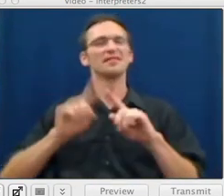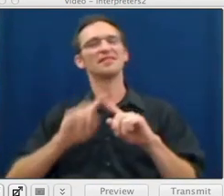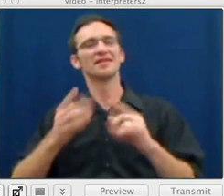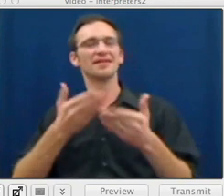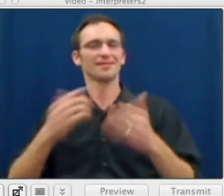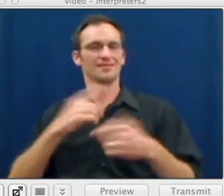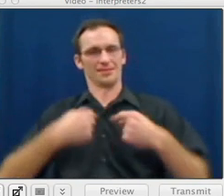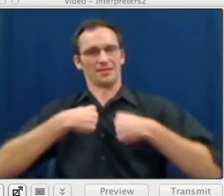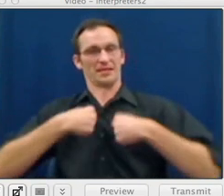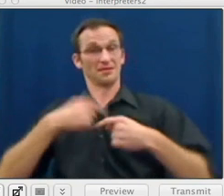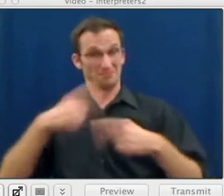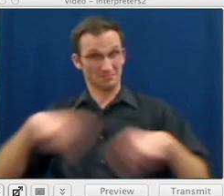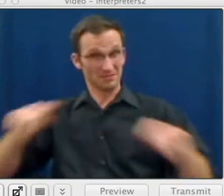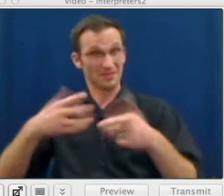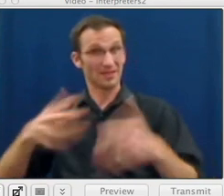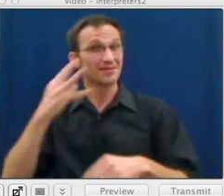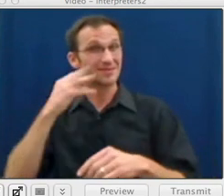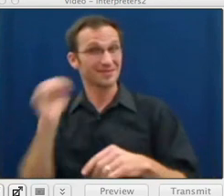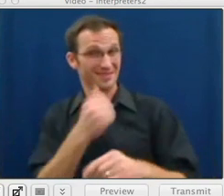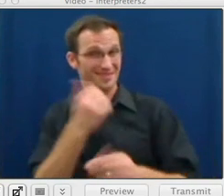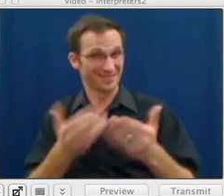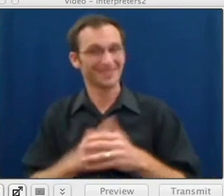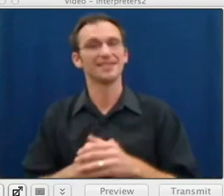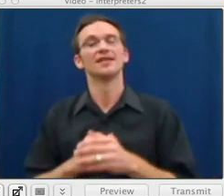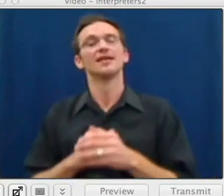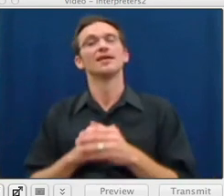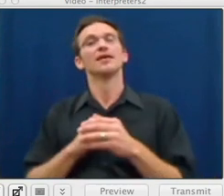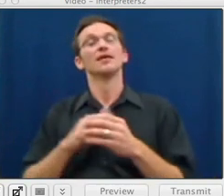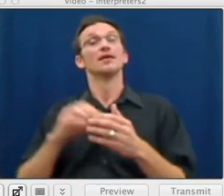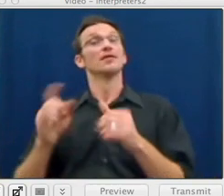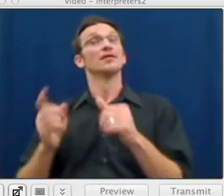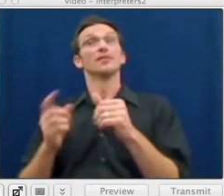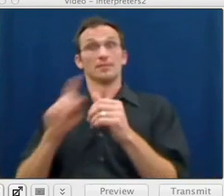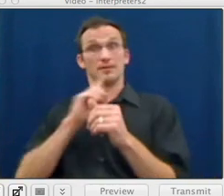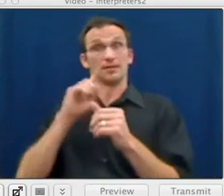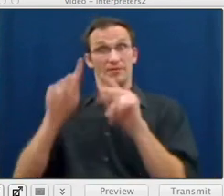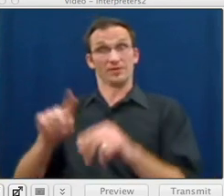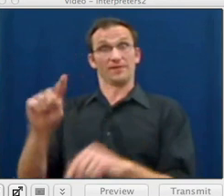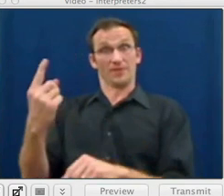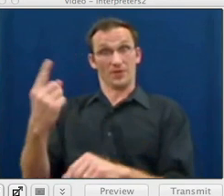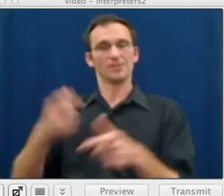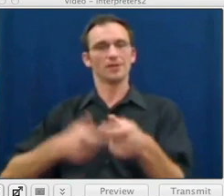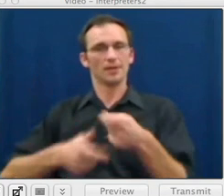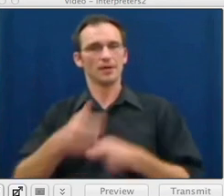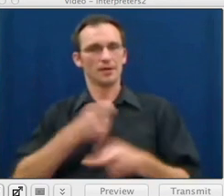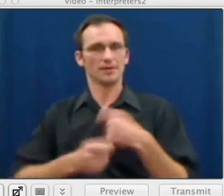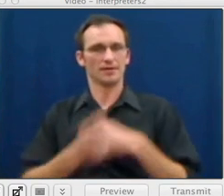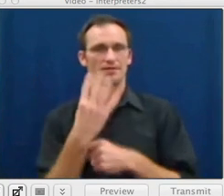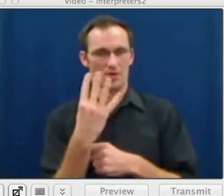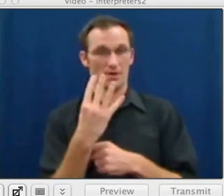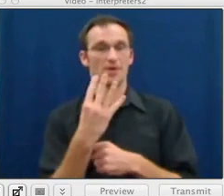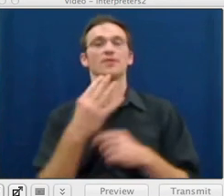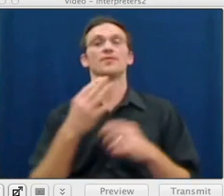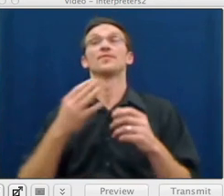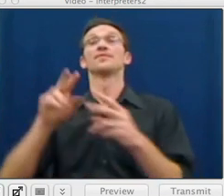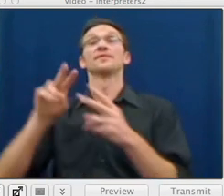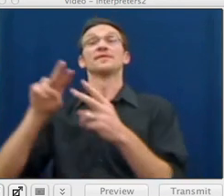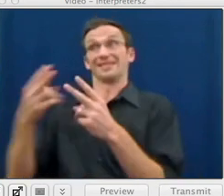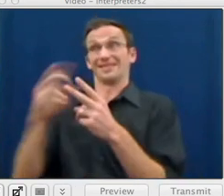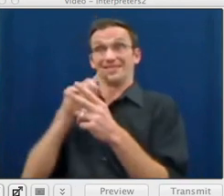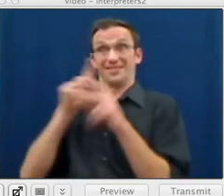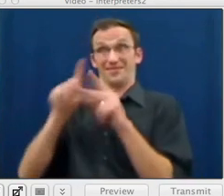one. So the first deaf person pulls off 4. The second deaf person arrives, and the interpreter tells the second